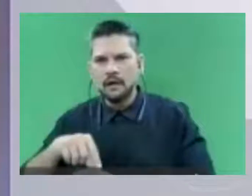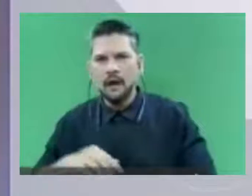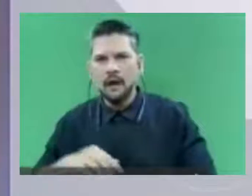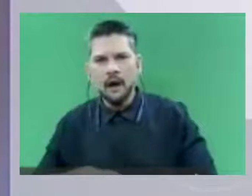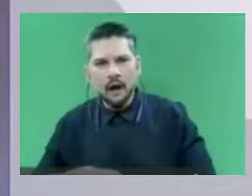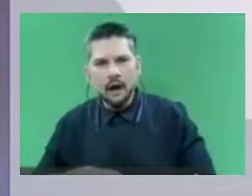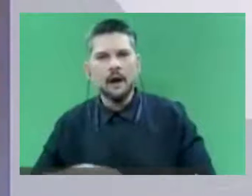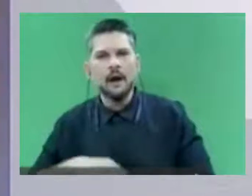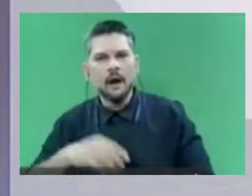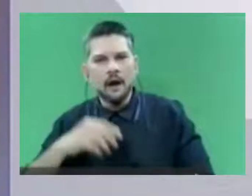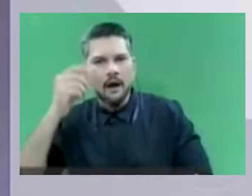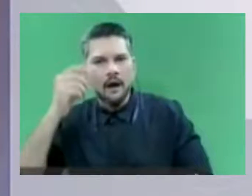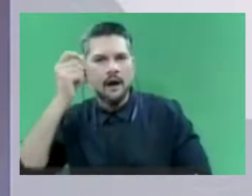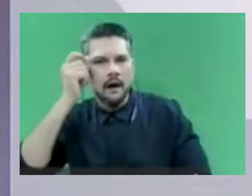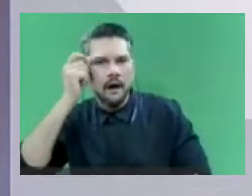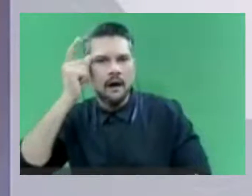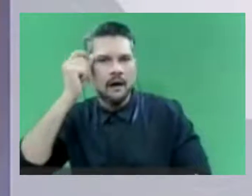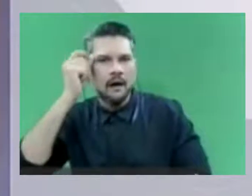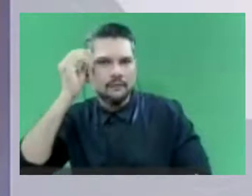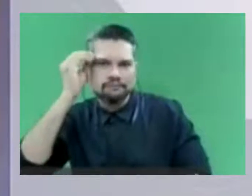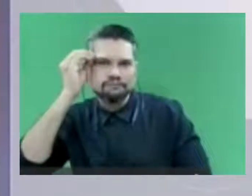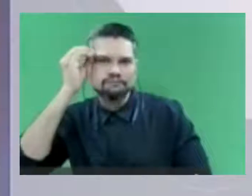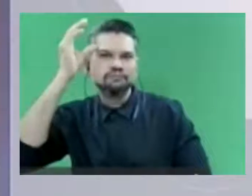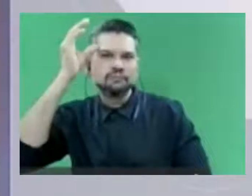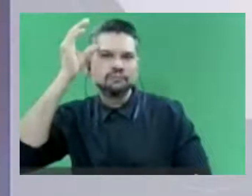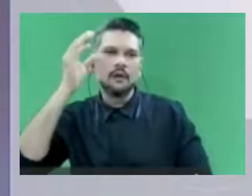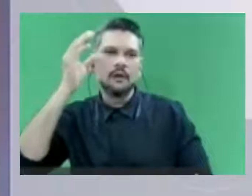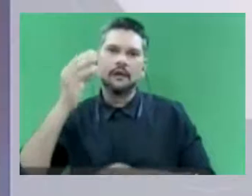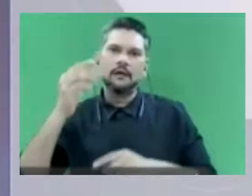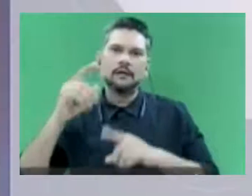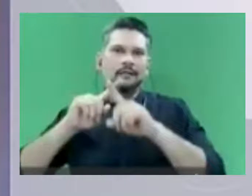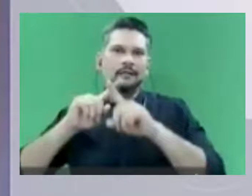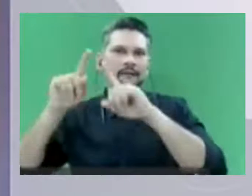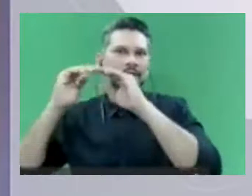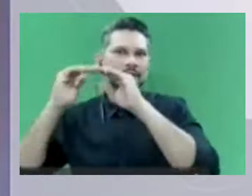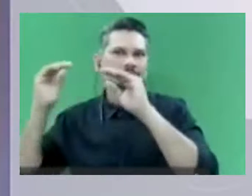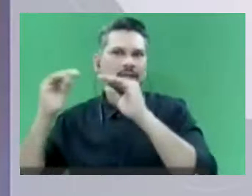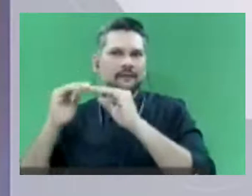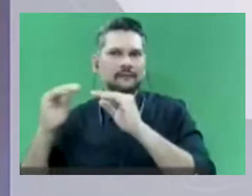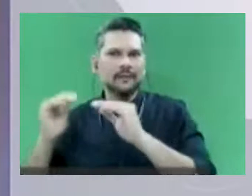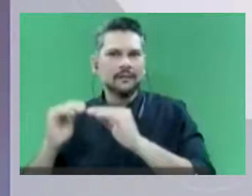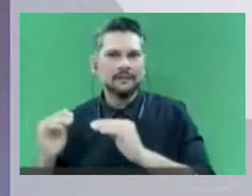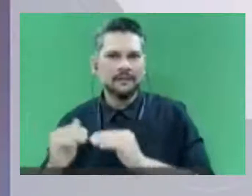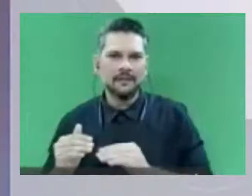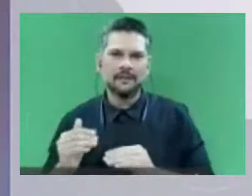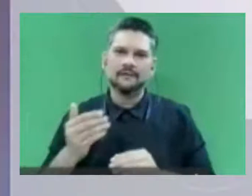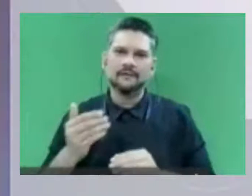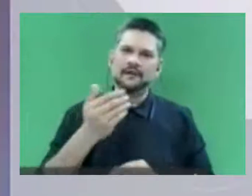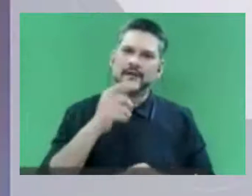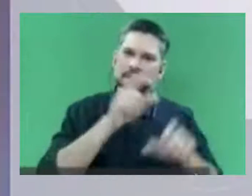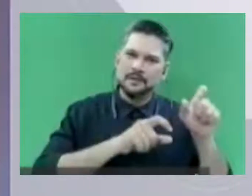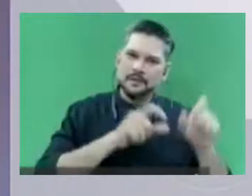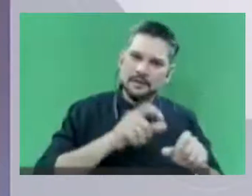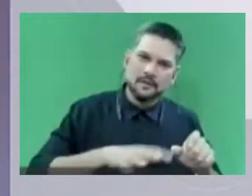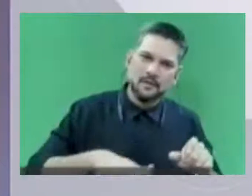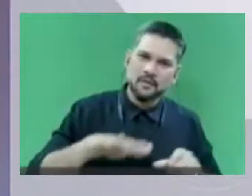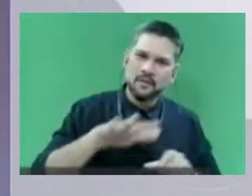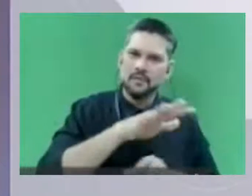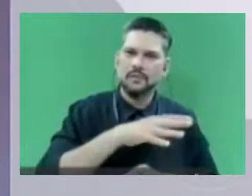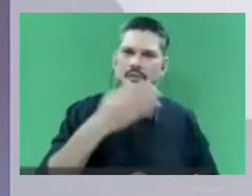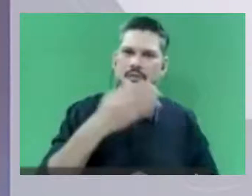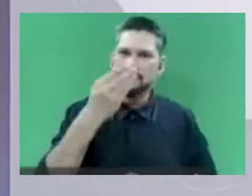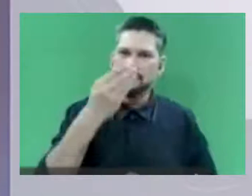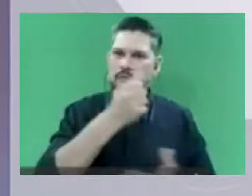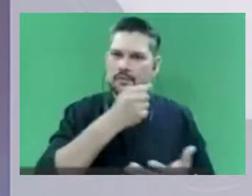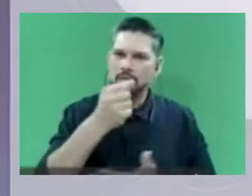from the top level, policy level, organizational level, stakeholders, donors, funders, they are also sensitized on how to